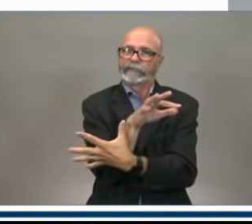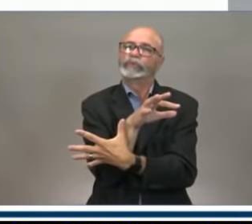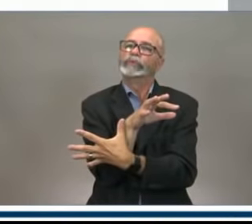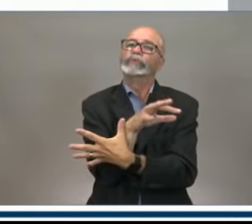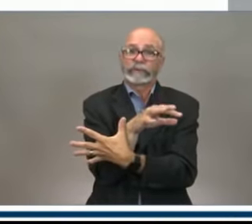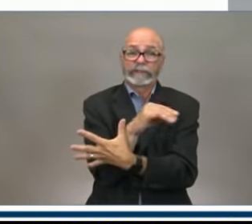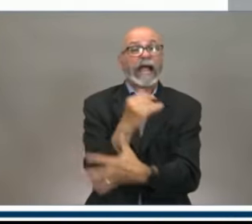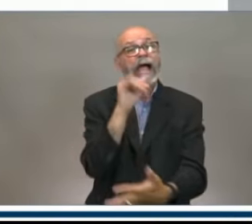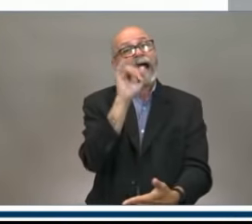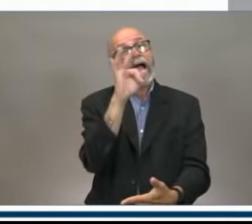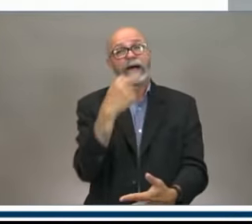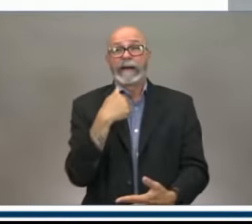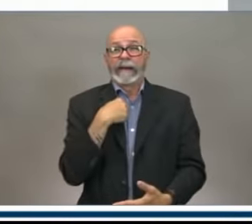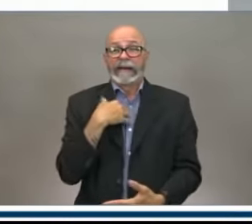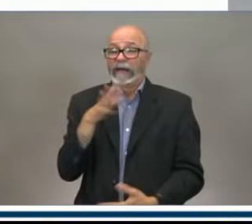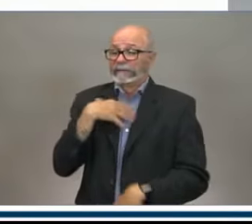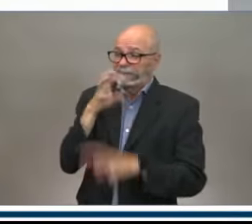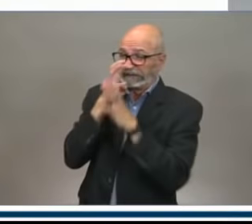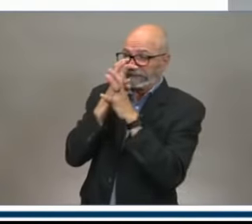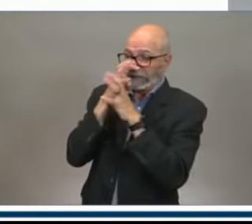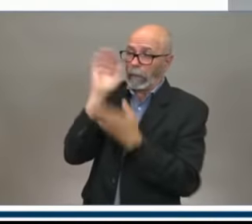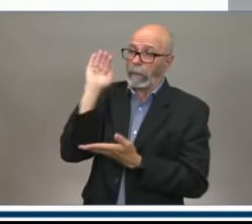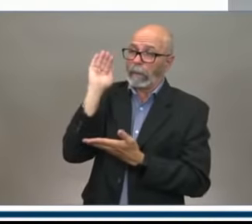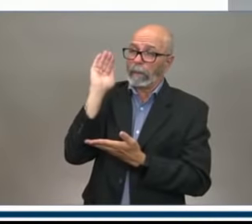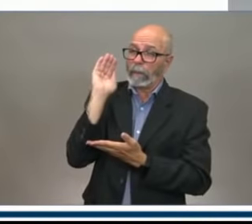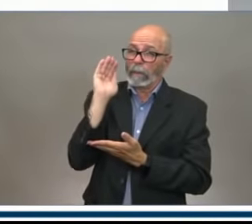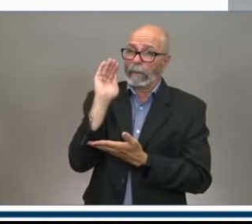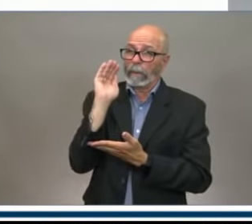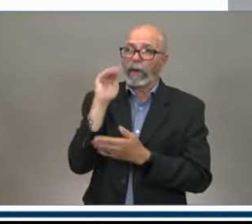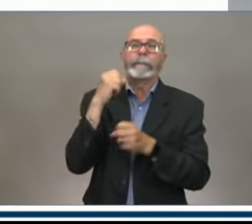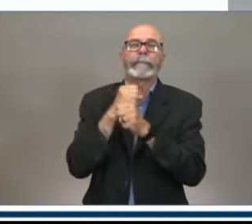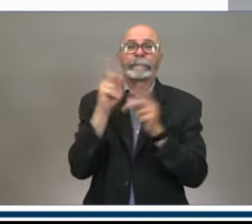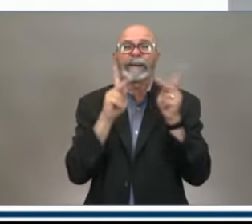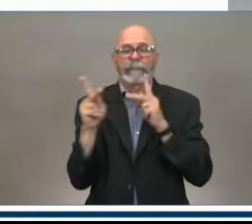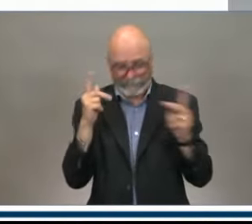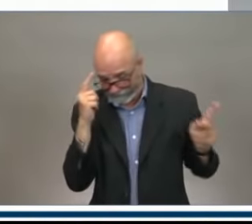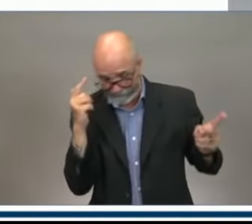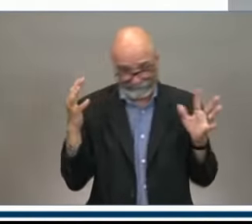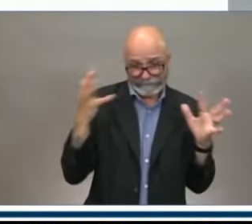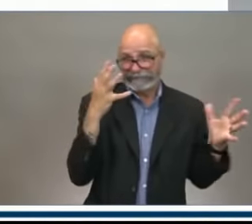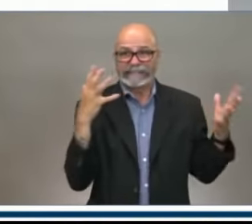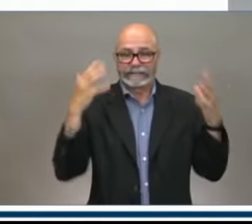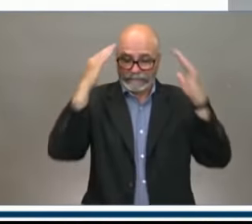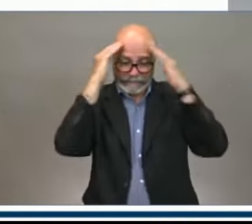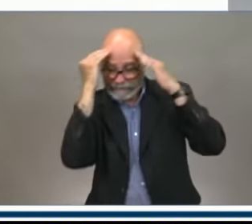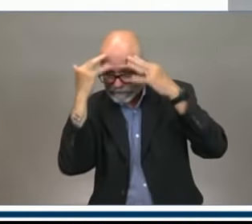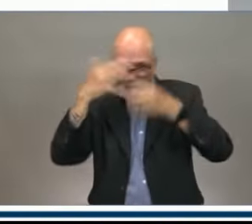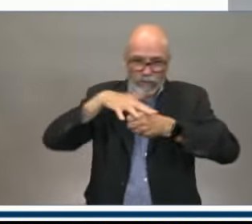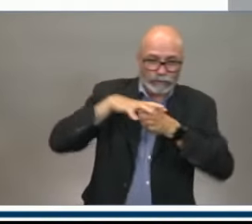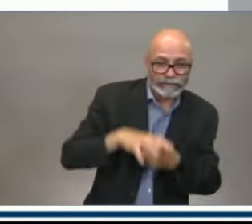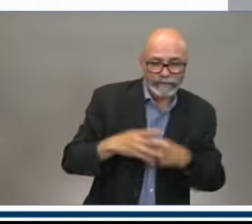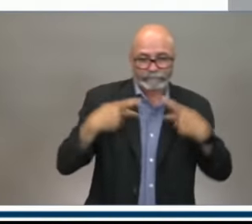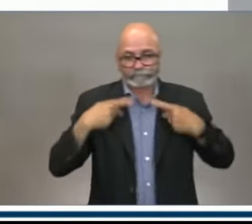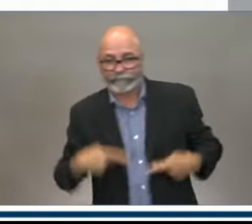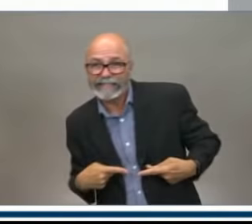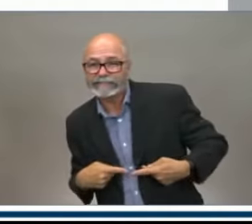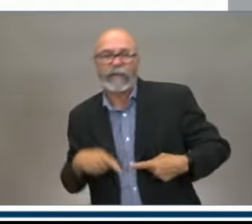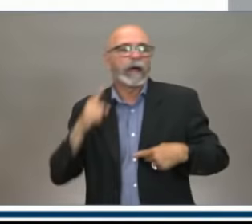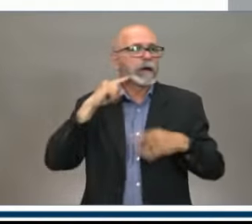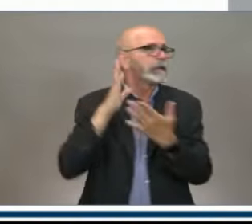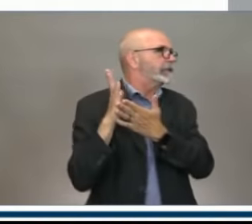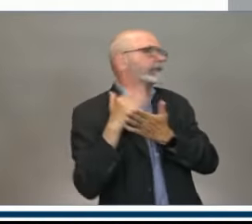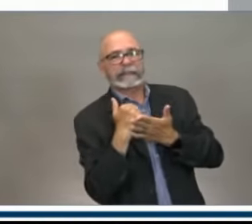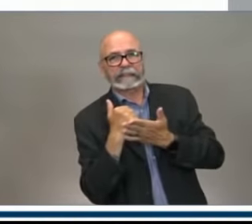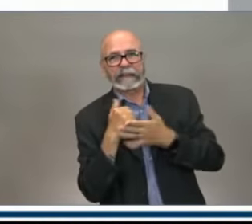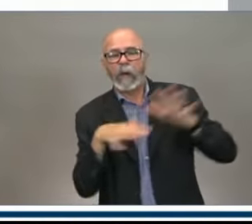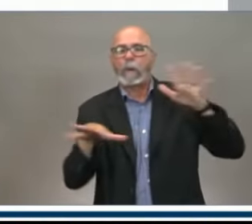many times: physical, emotional, social, and financial harms. And you're absolutely right around the impacts on